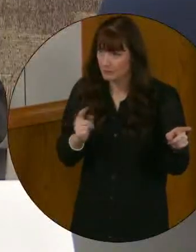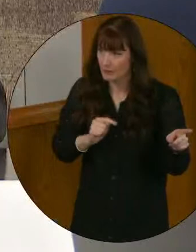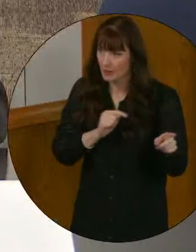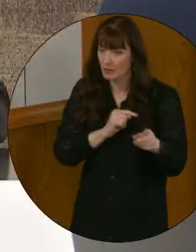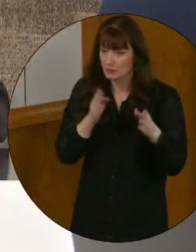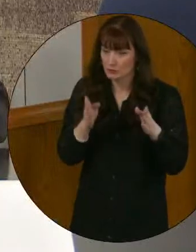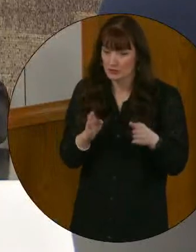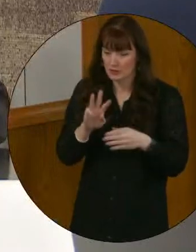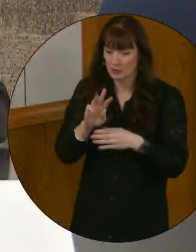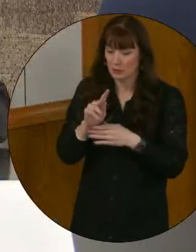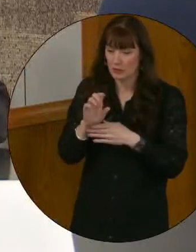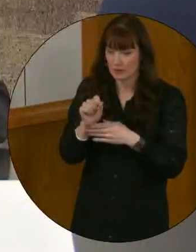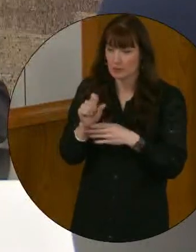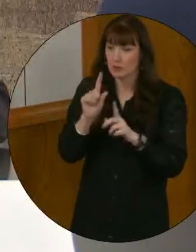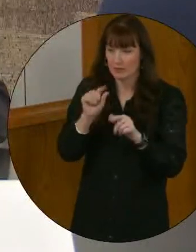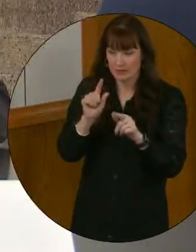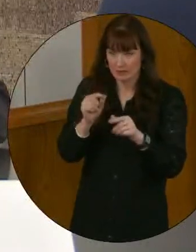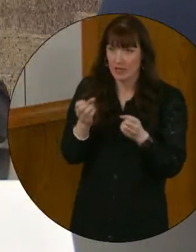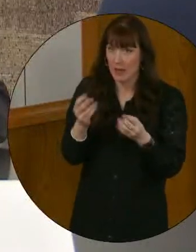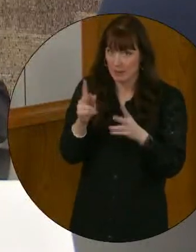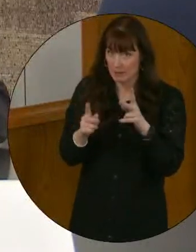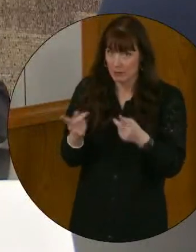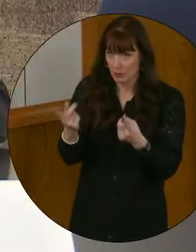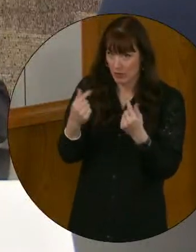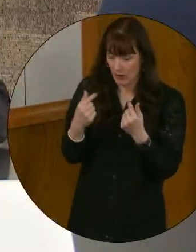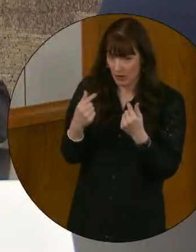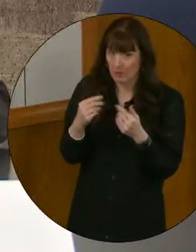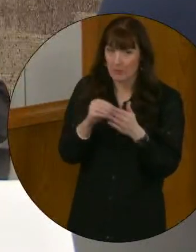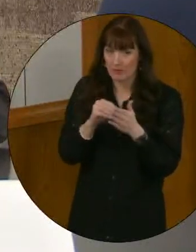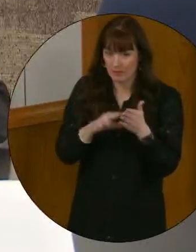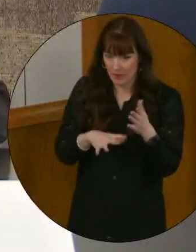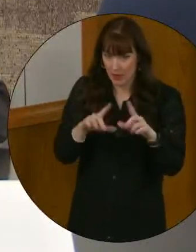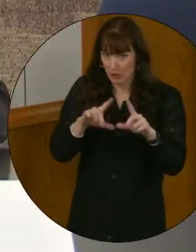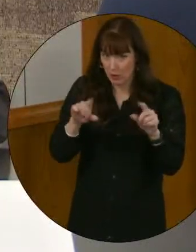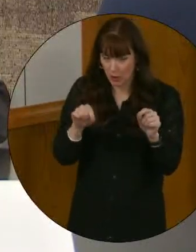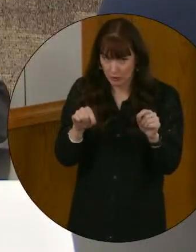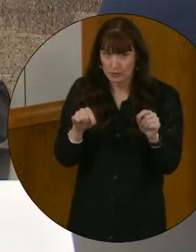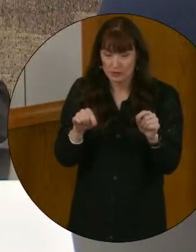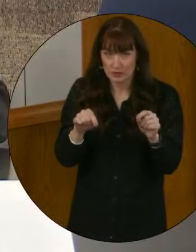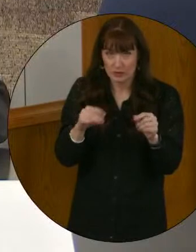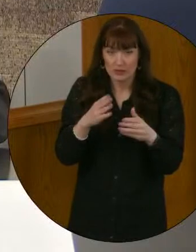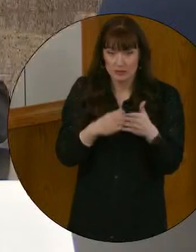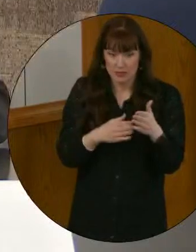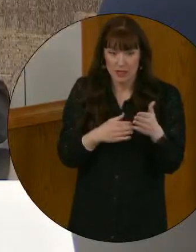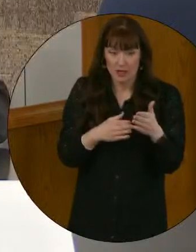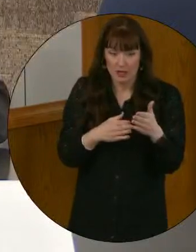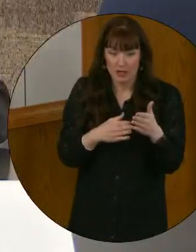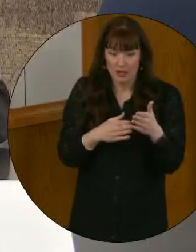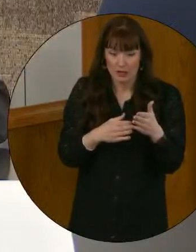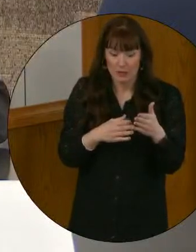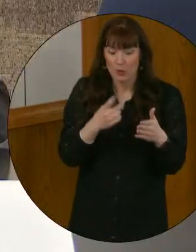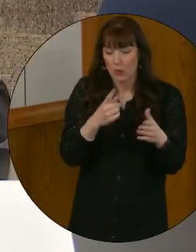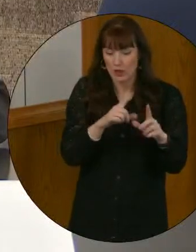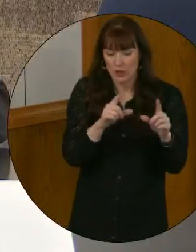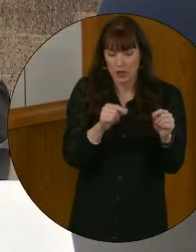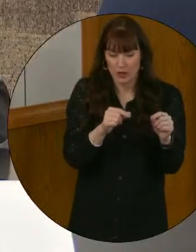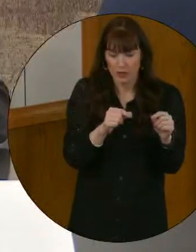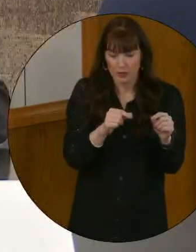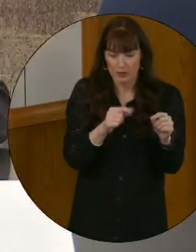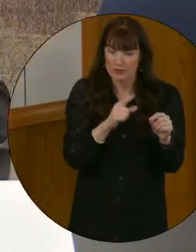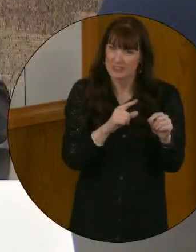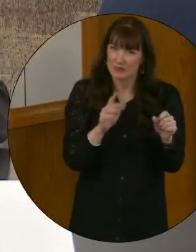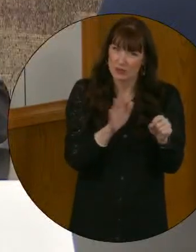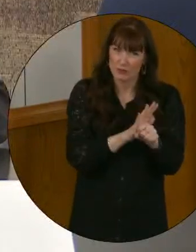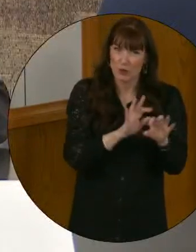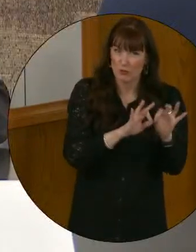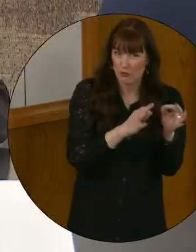Trustee Williams, we do have the attendance of people who came and did fill out cards. In some cases, one card was filled out for a